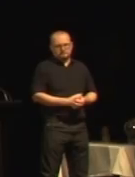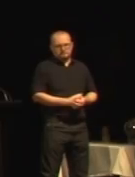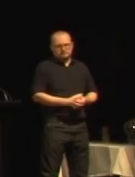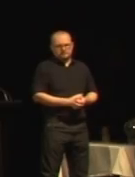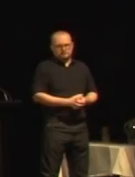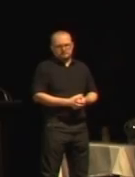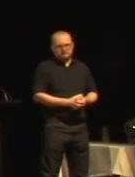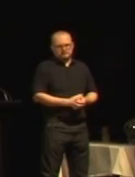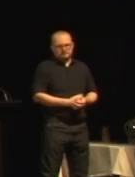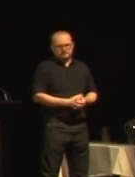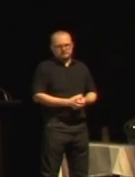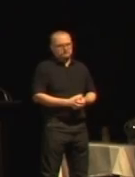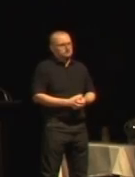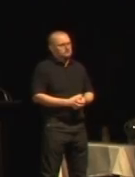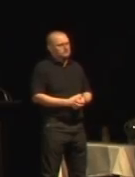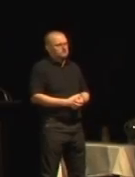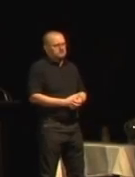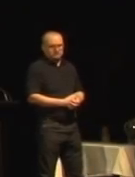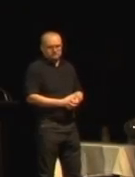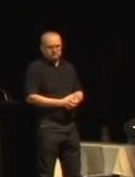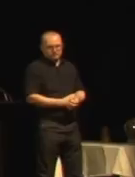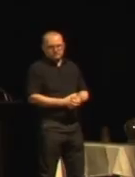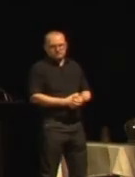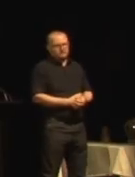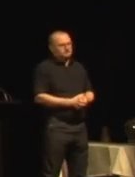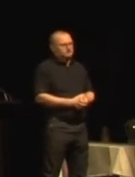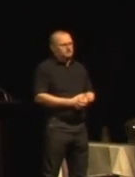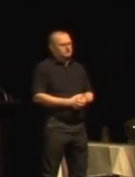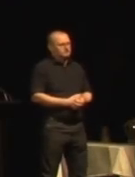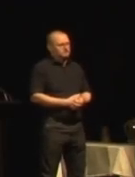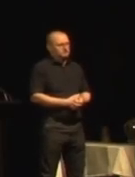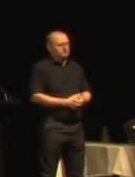are set out in our Mozilla Community Participation Guidelines.